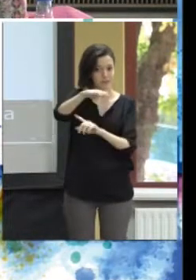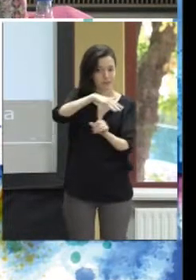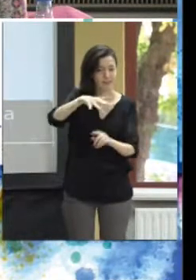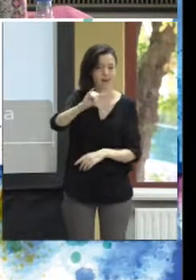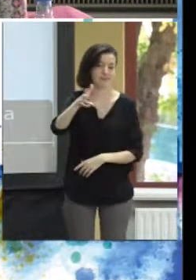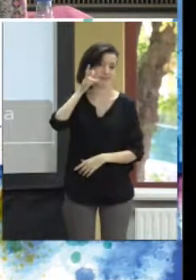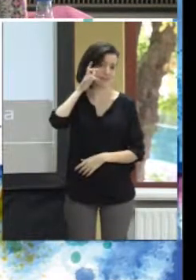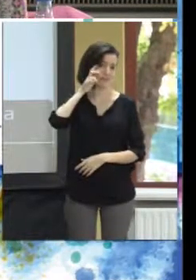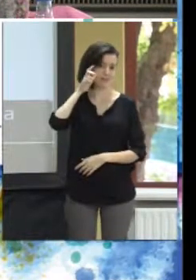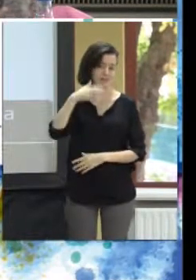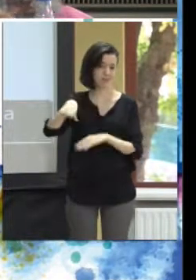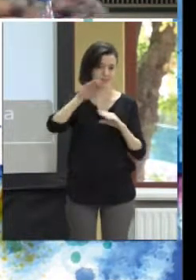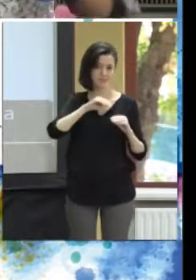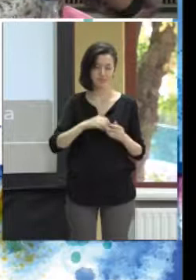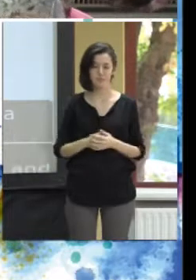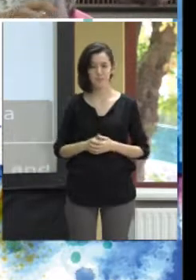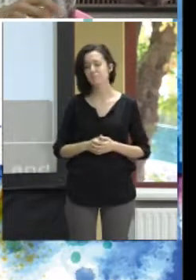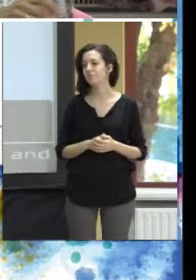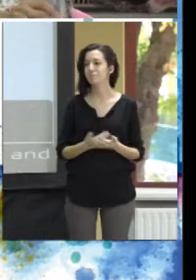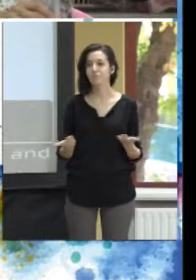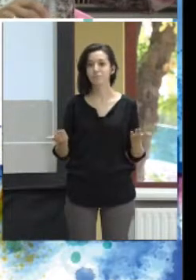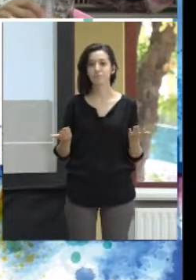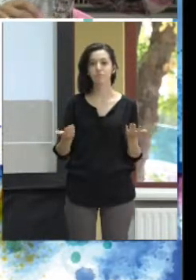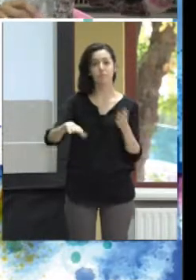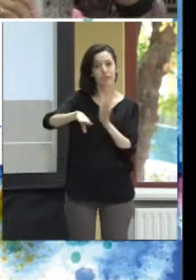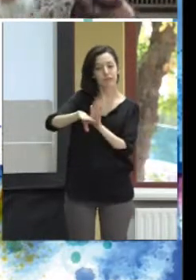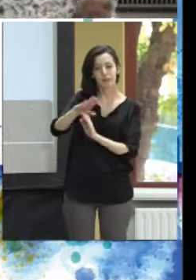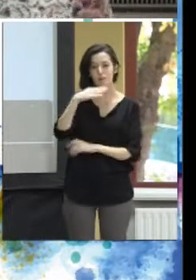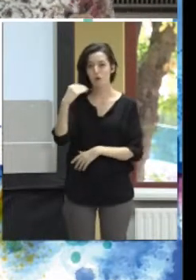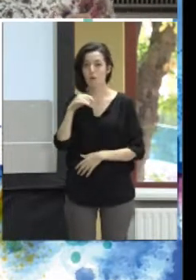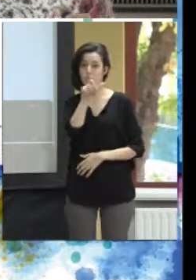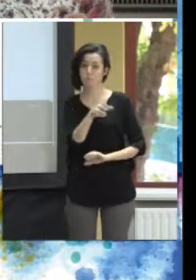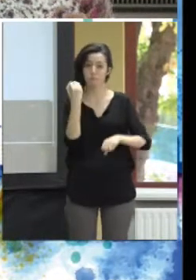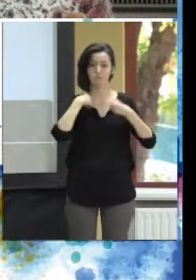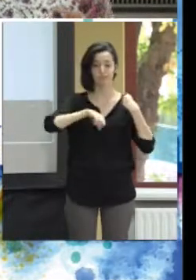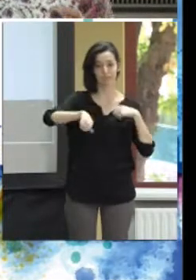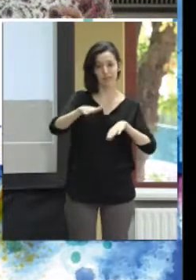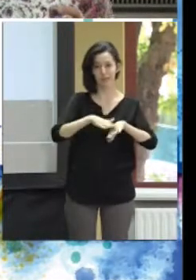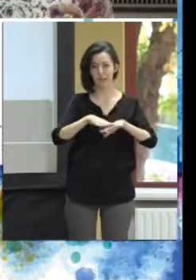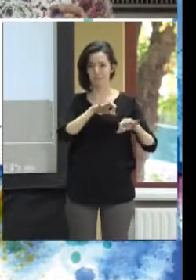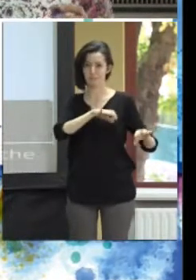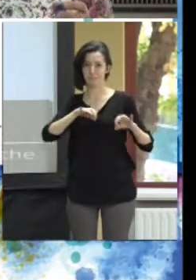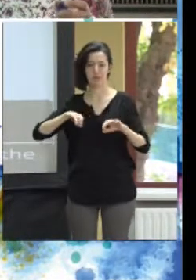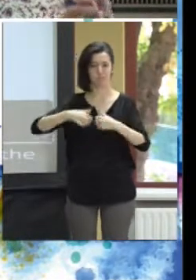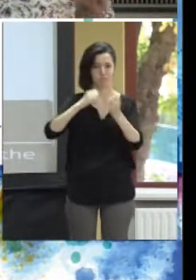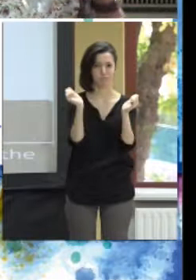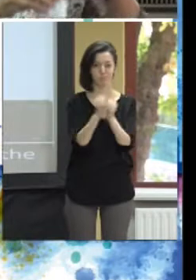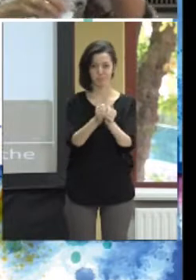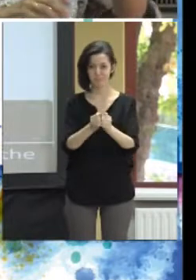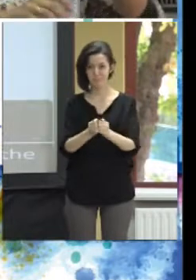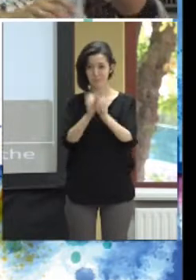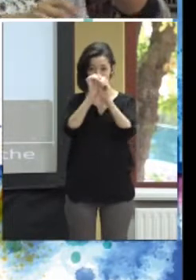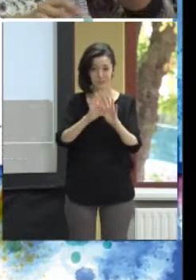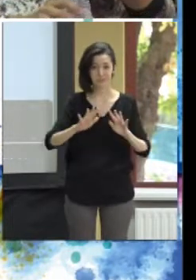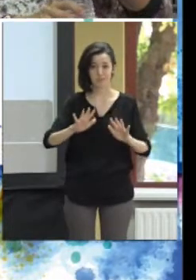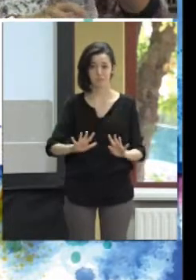the description of what is going on in the scene. A youngster and crown to the left are getting ready to box.